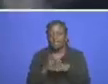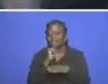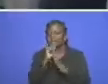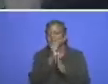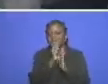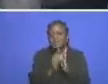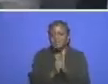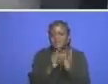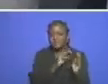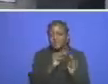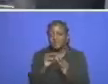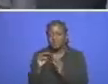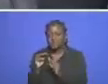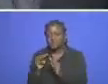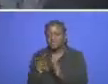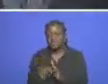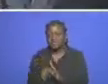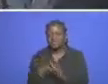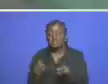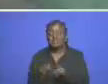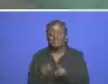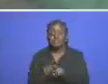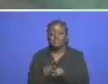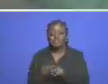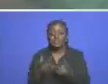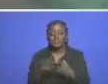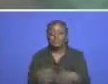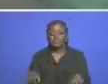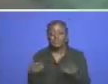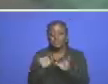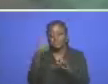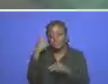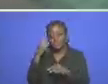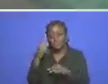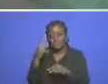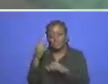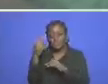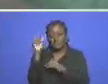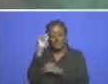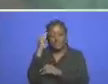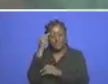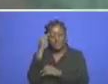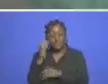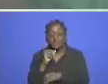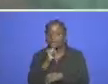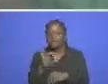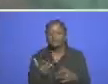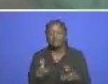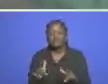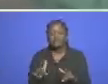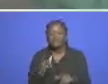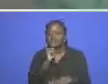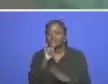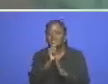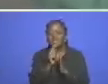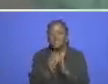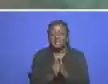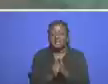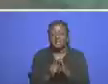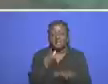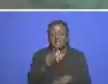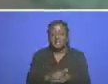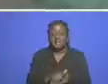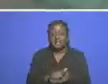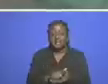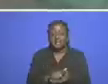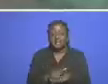government. Heard of the unfortunate illegal landing of the migrants we see here, in excess of